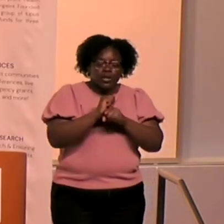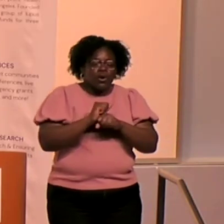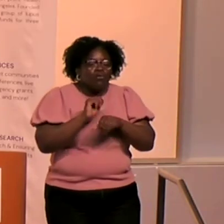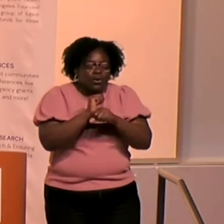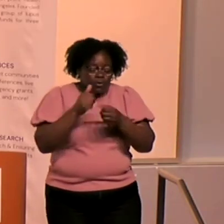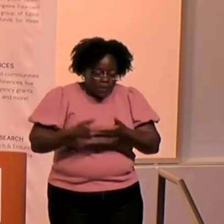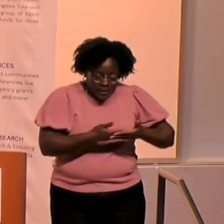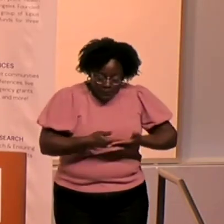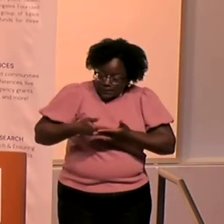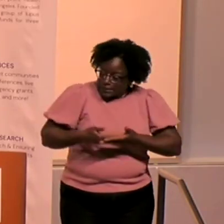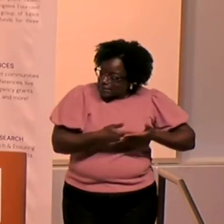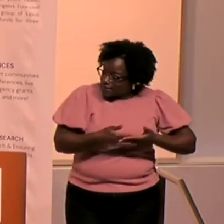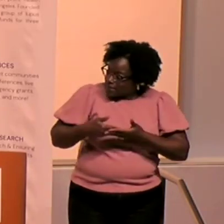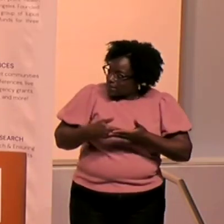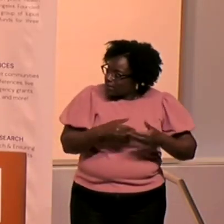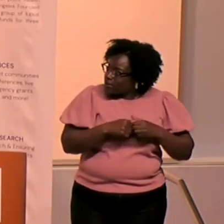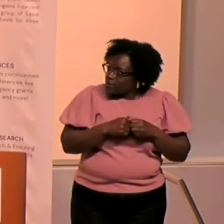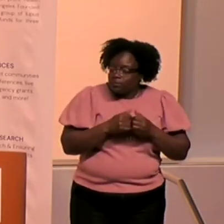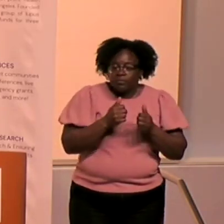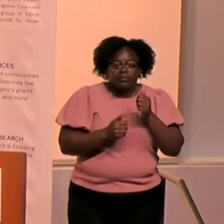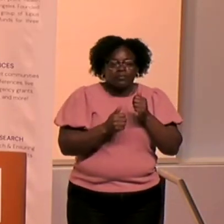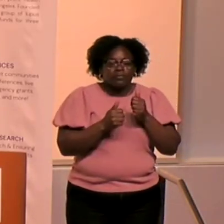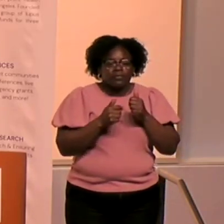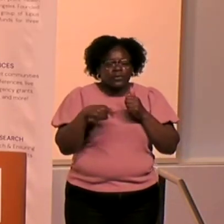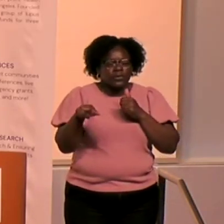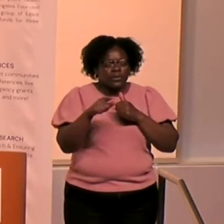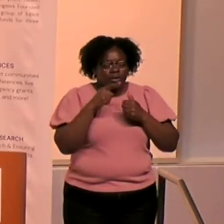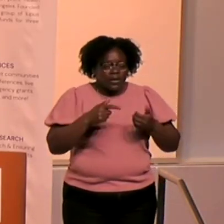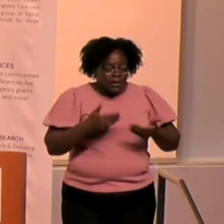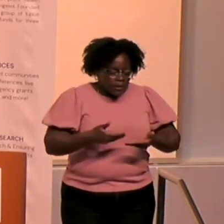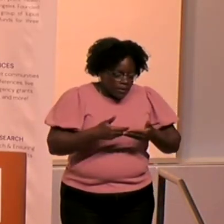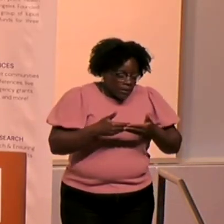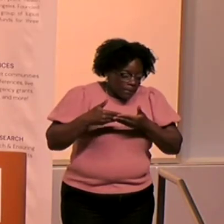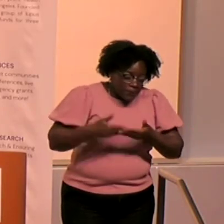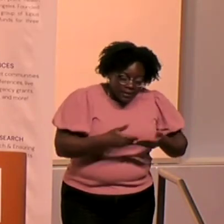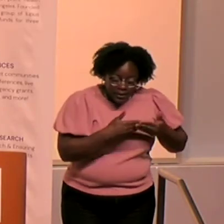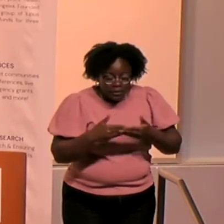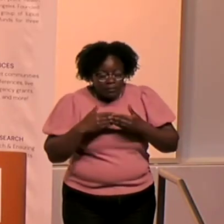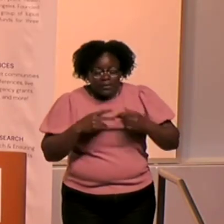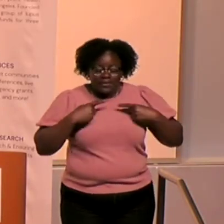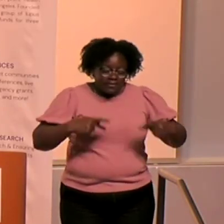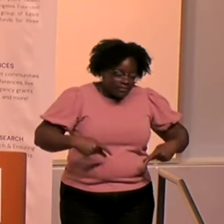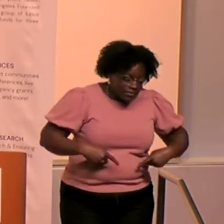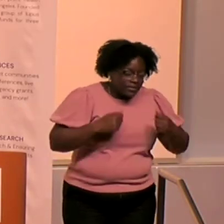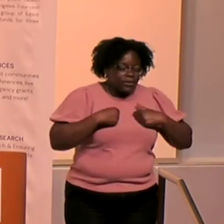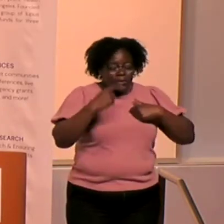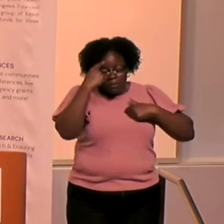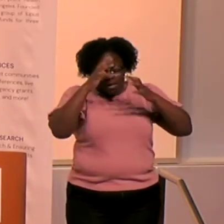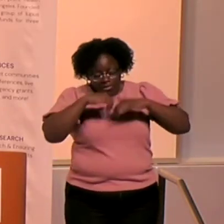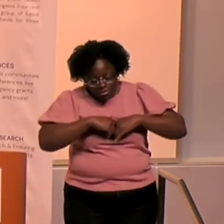infants, which I'm sure most of you know is very physically and mentally and emotionally